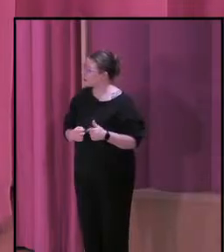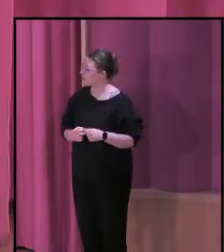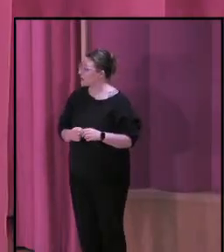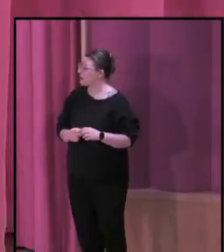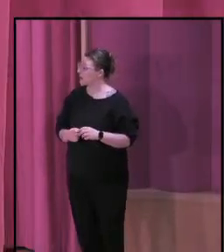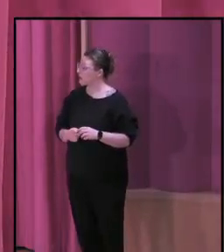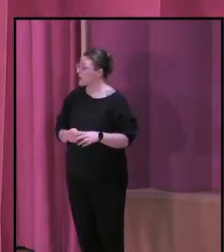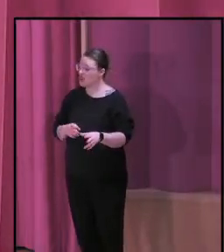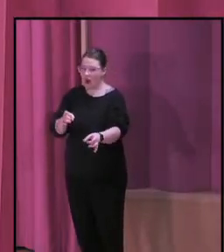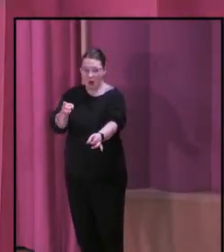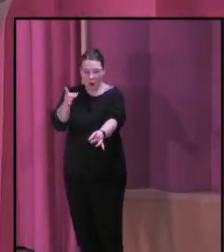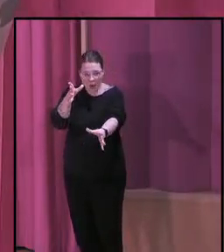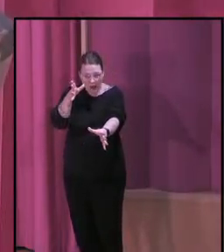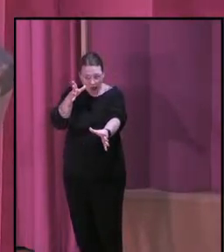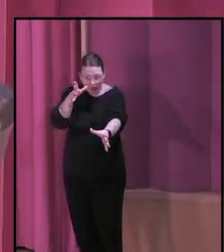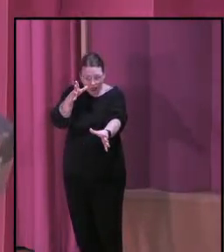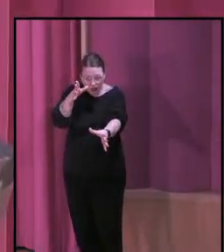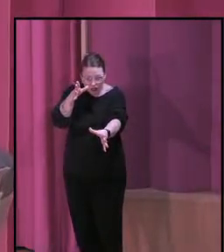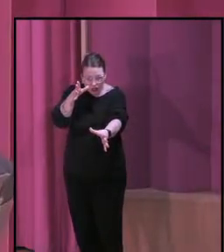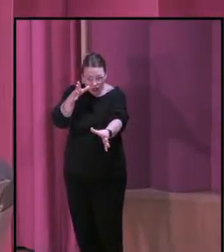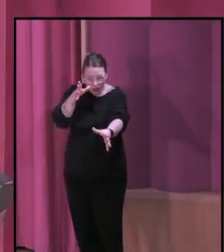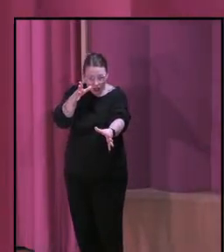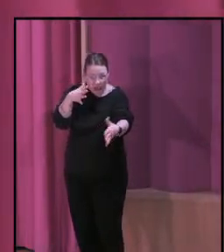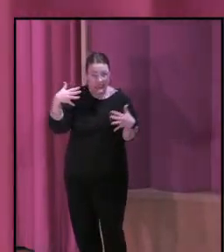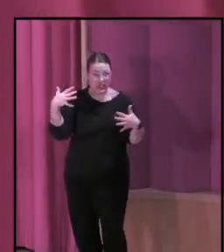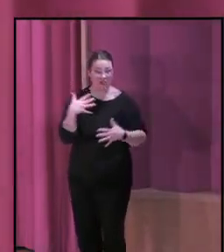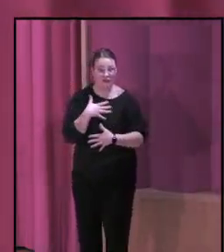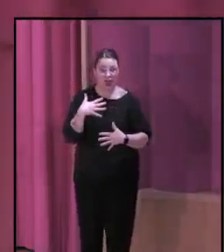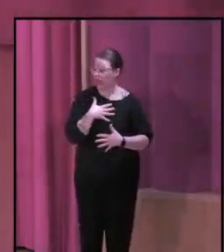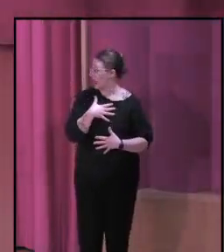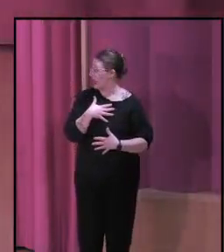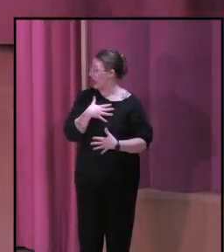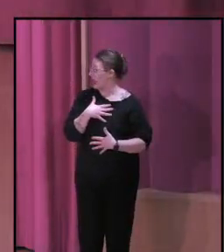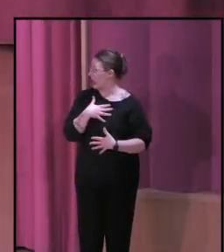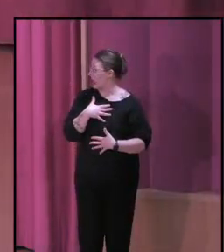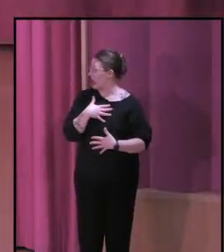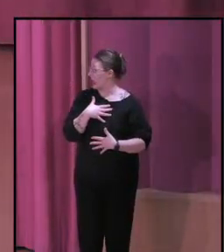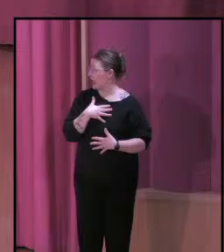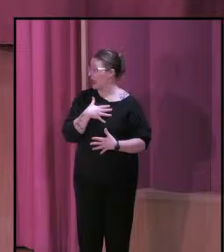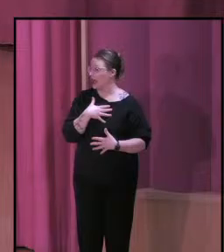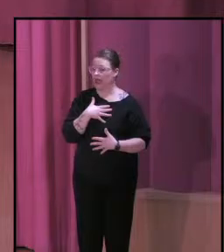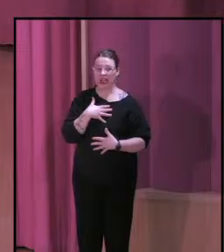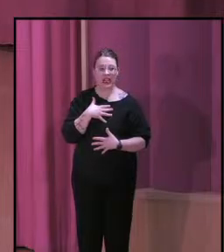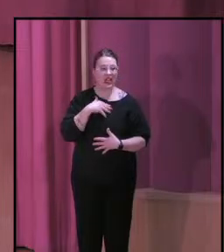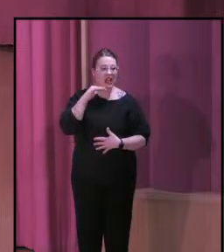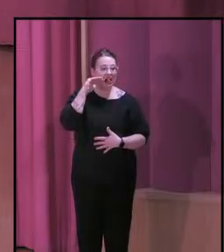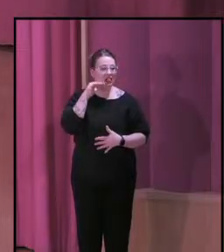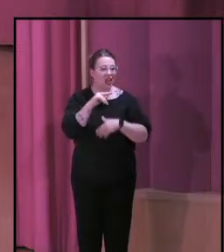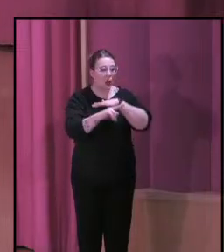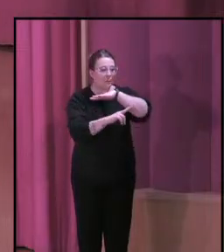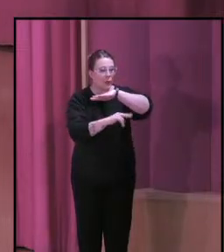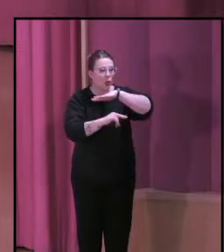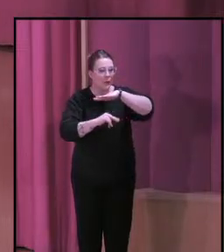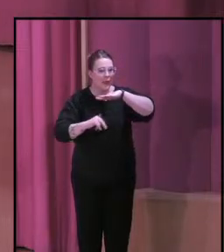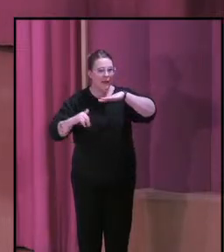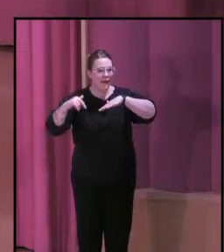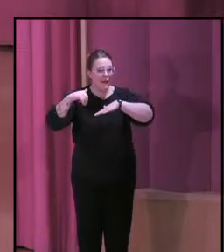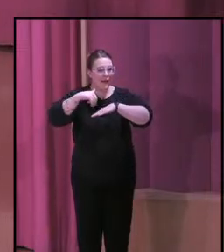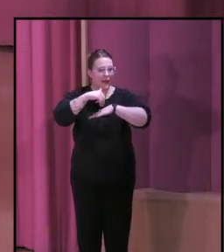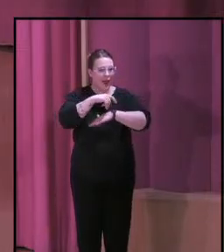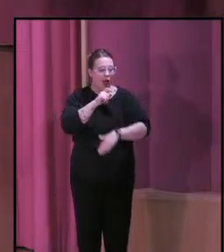The horrible, the terrifying Little Mermaid party